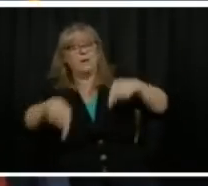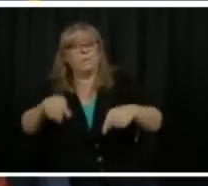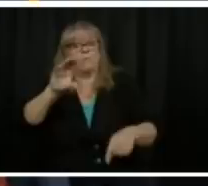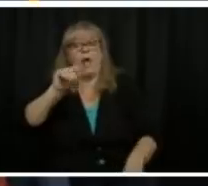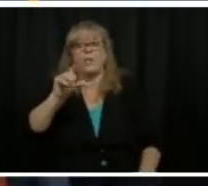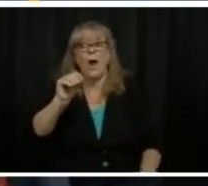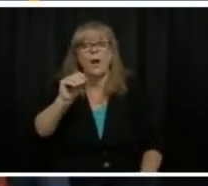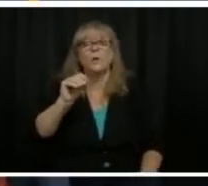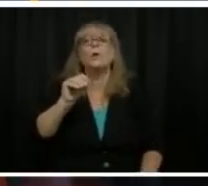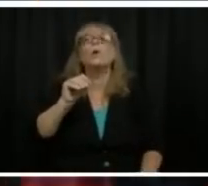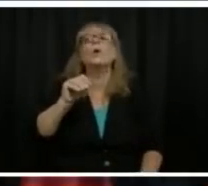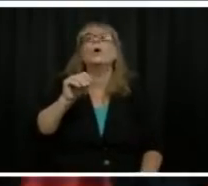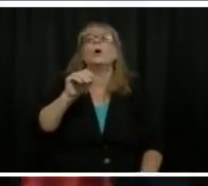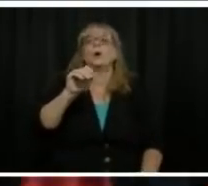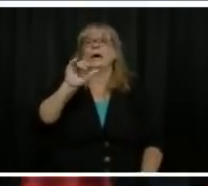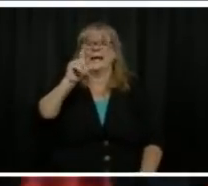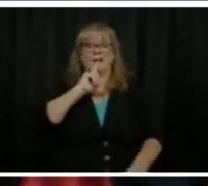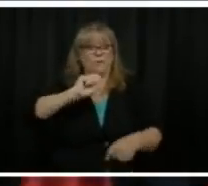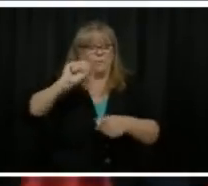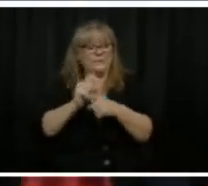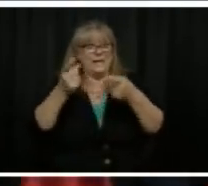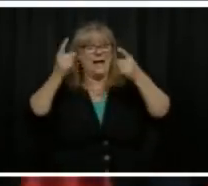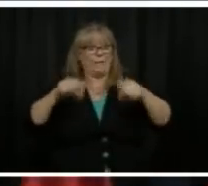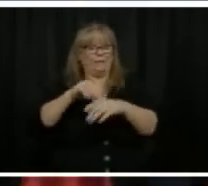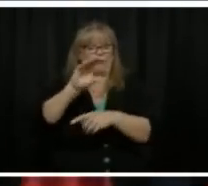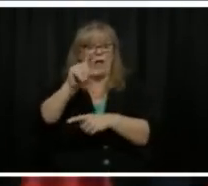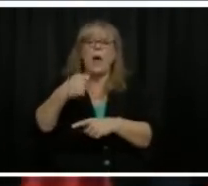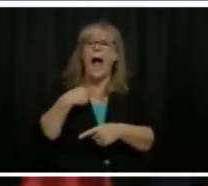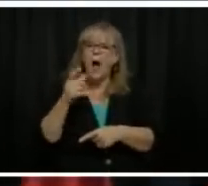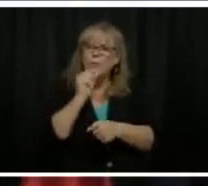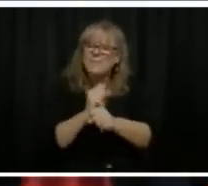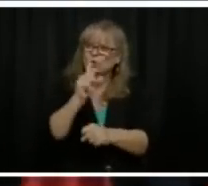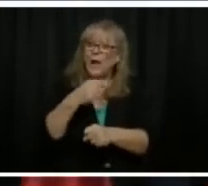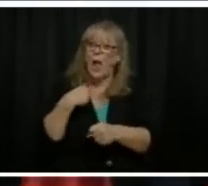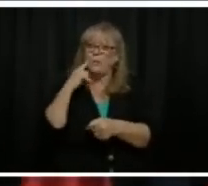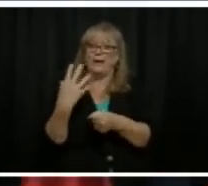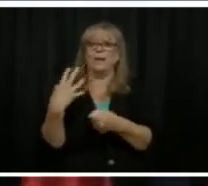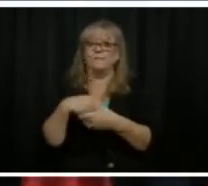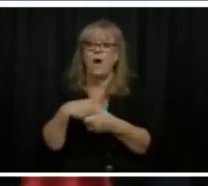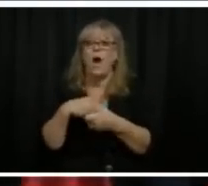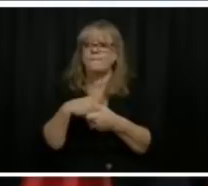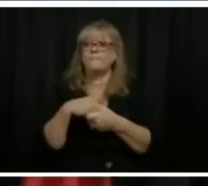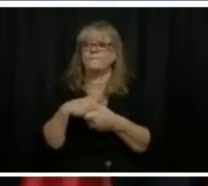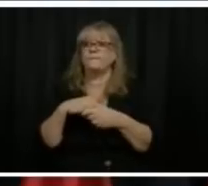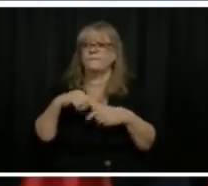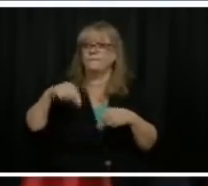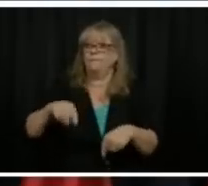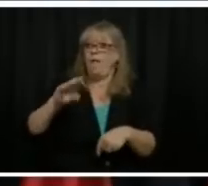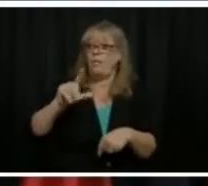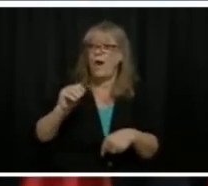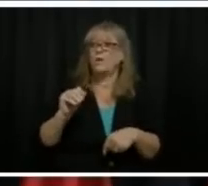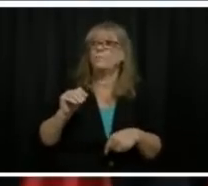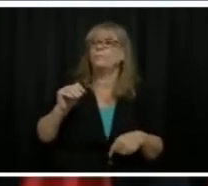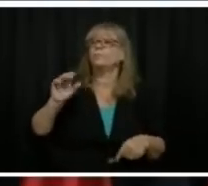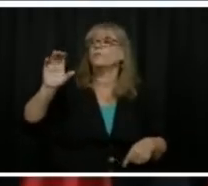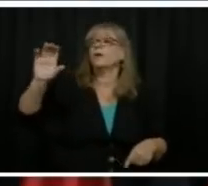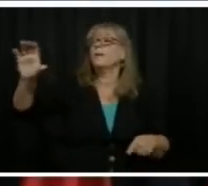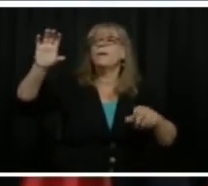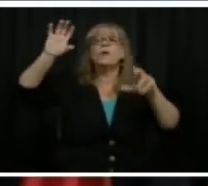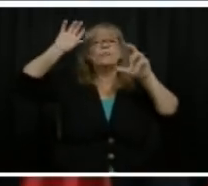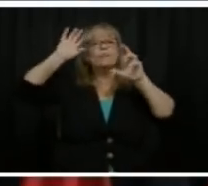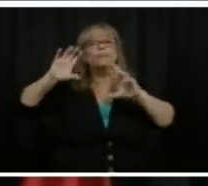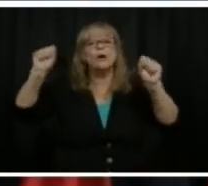involved. Just follow quickly. Trump has not named Denver or anywhere in Colorado specifically, but you say you would be alerted. You haven't received any indication?